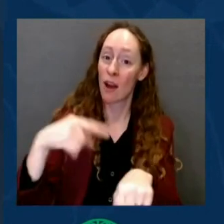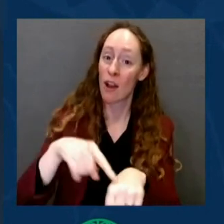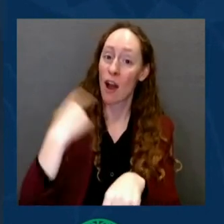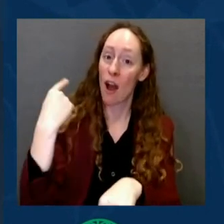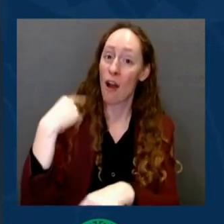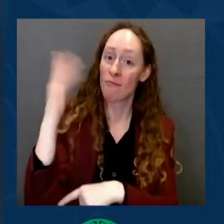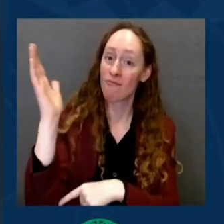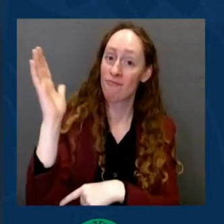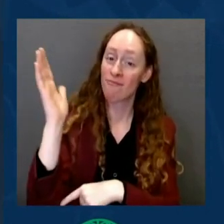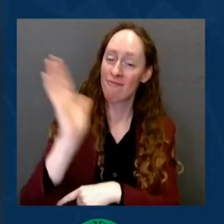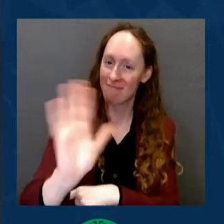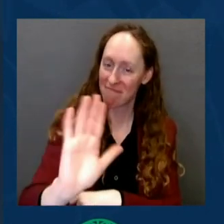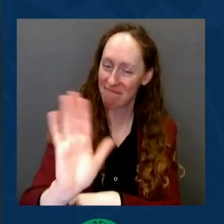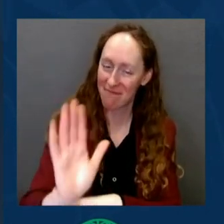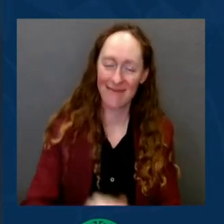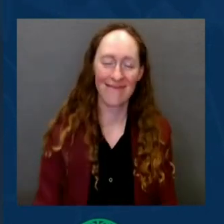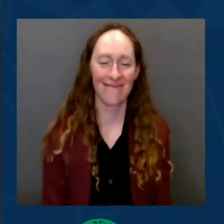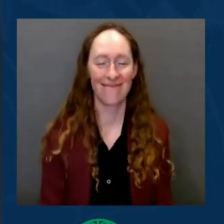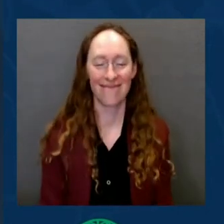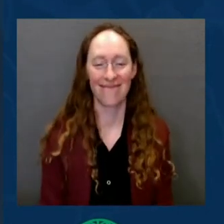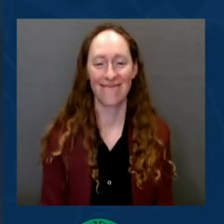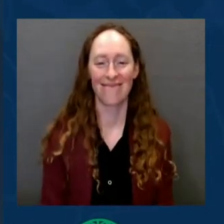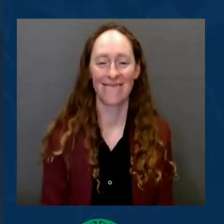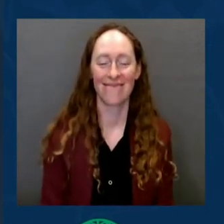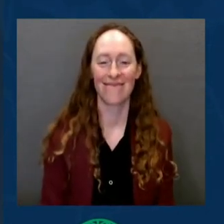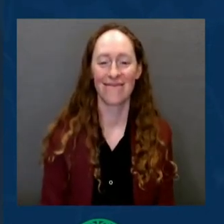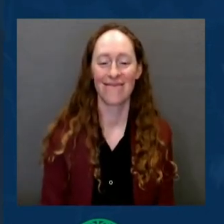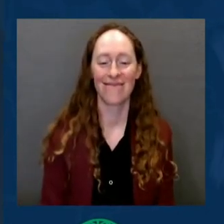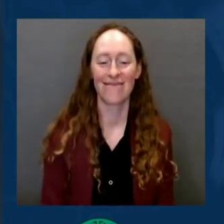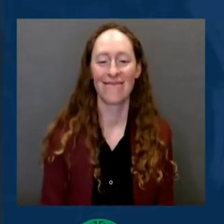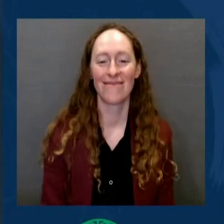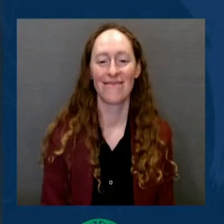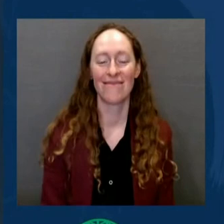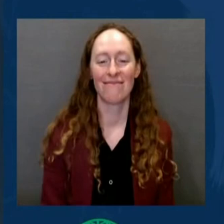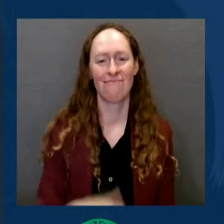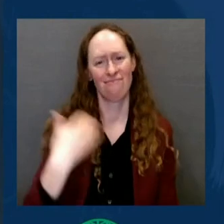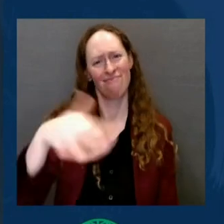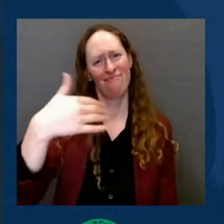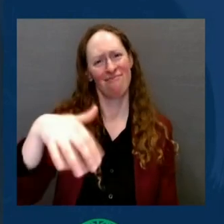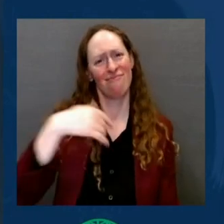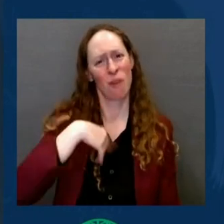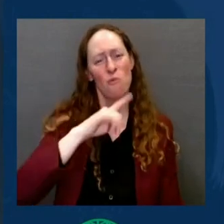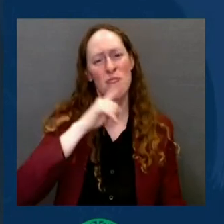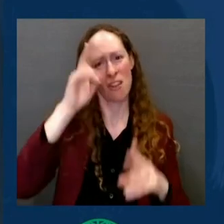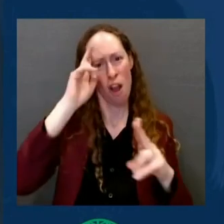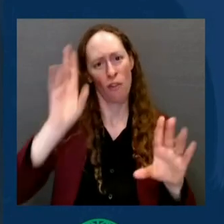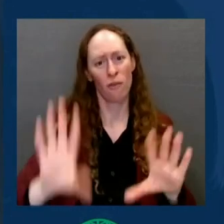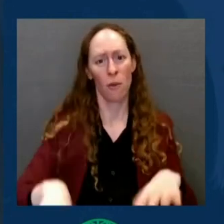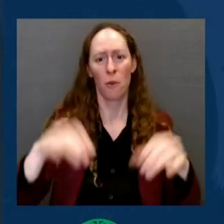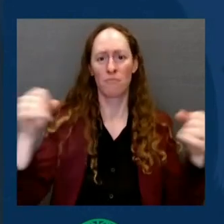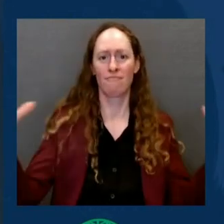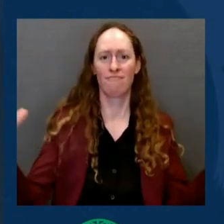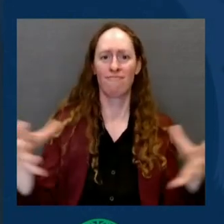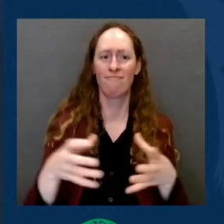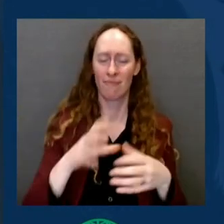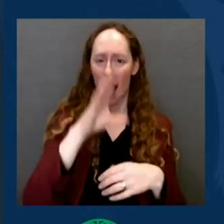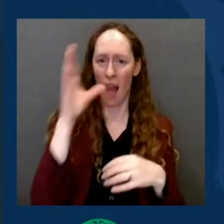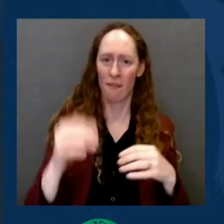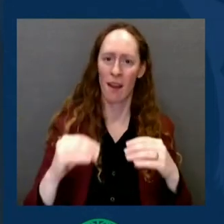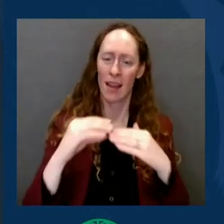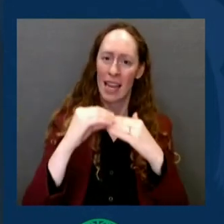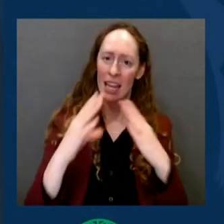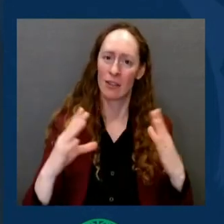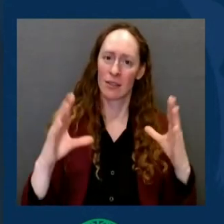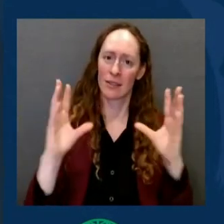for the U.S.-African Leaders Summit. It's a wonderful to spend time with you and your spouses last night at dinner, and I